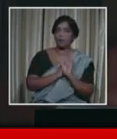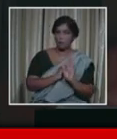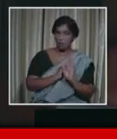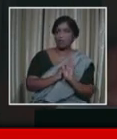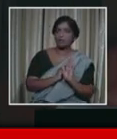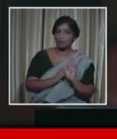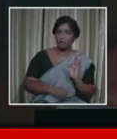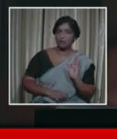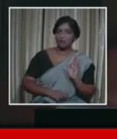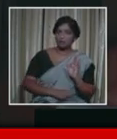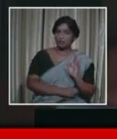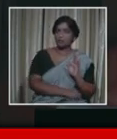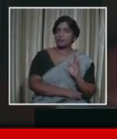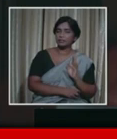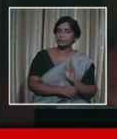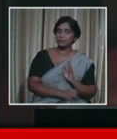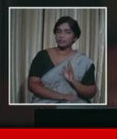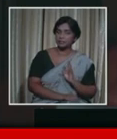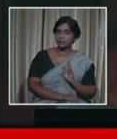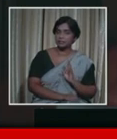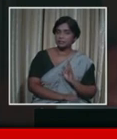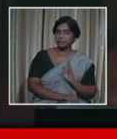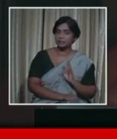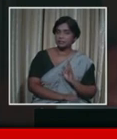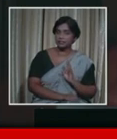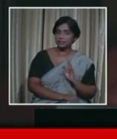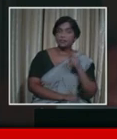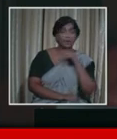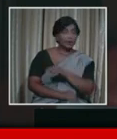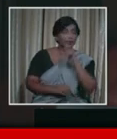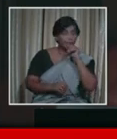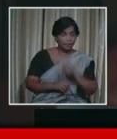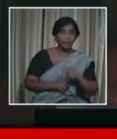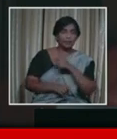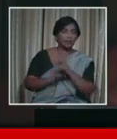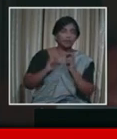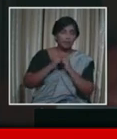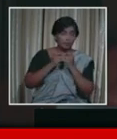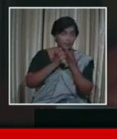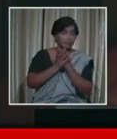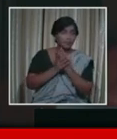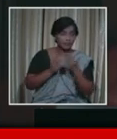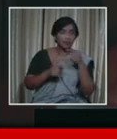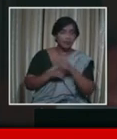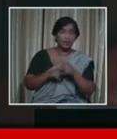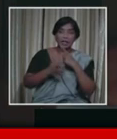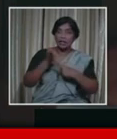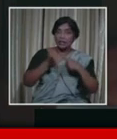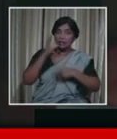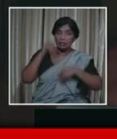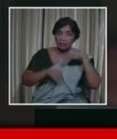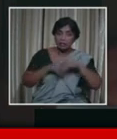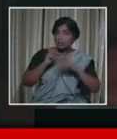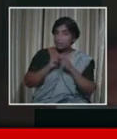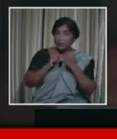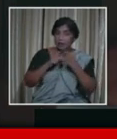what we have been telling throughout This is not simply a political crisis This is a economic crisis